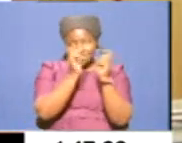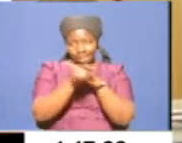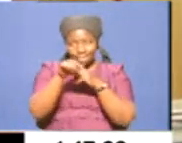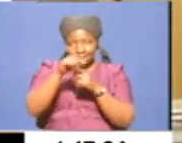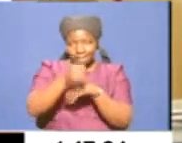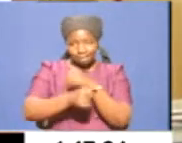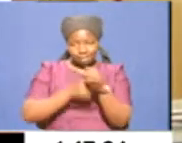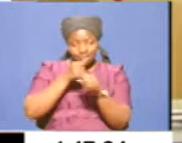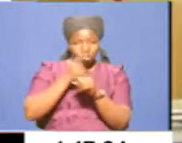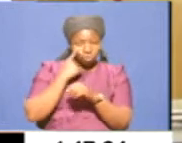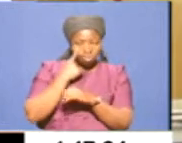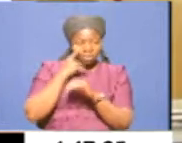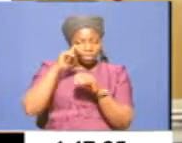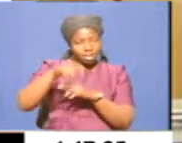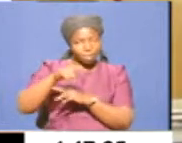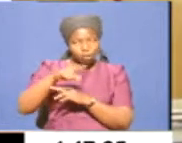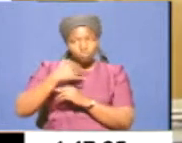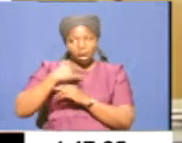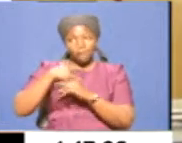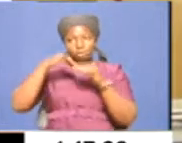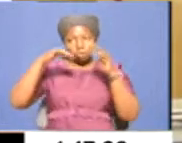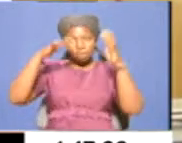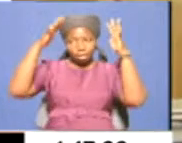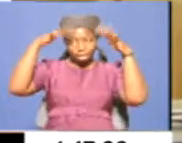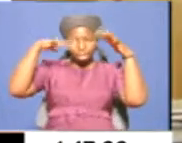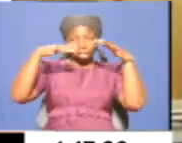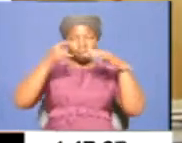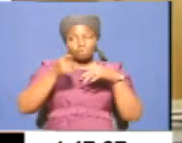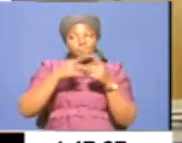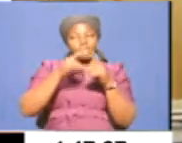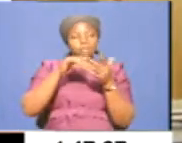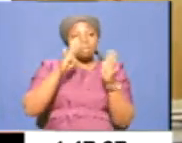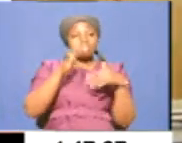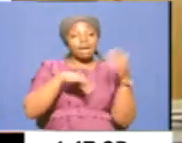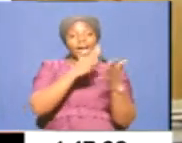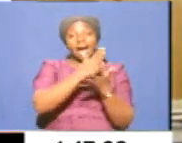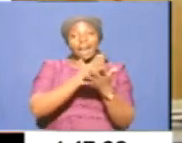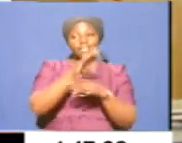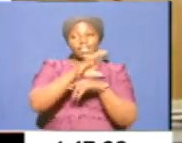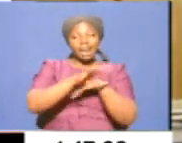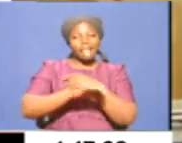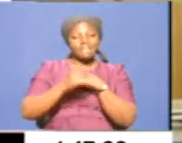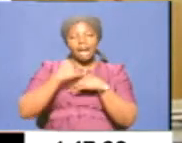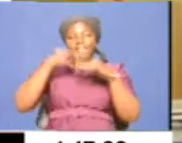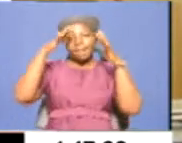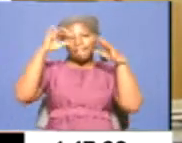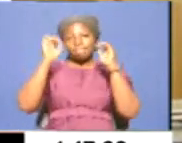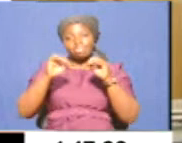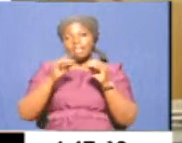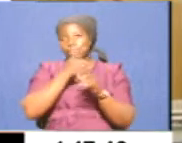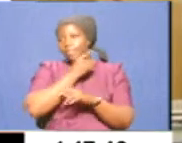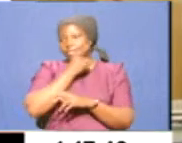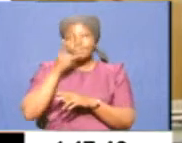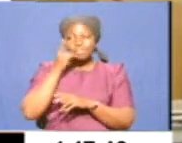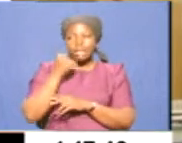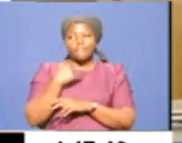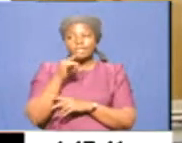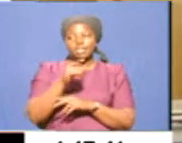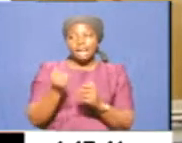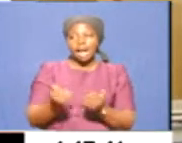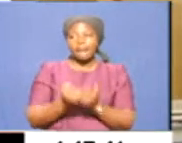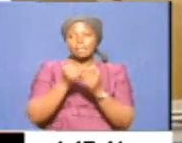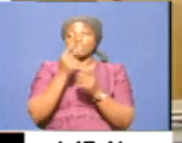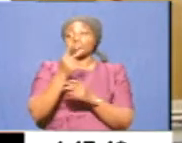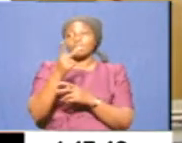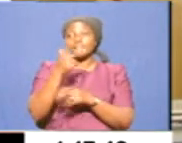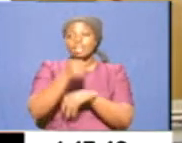rains. More than half of the country, there's no rains. There's drought, okay? These events are happening every 2 or 3 years now.